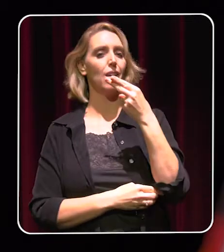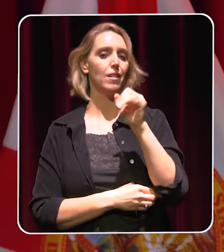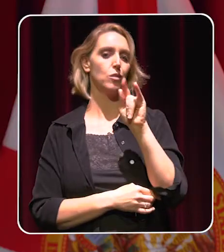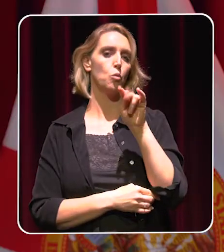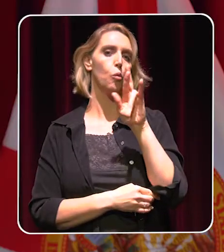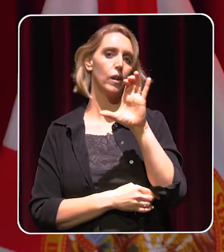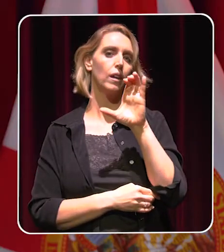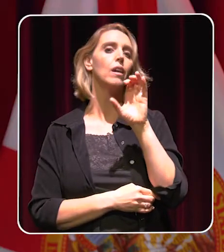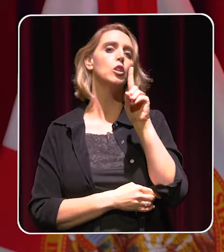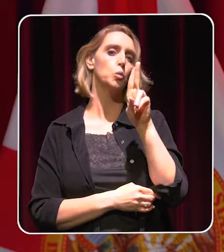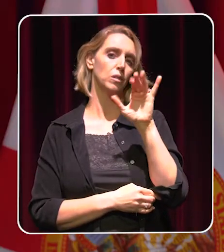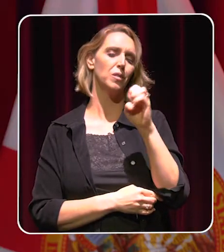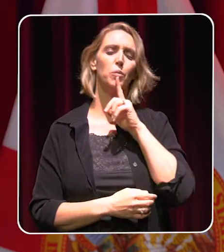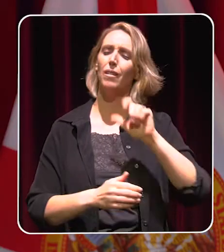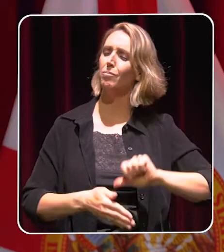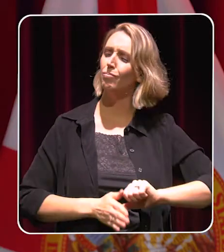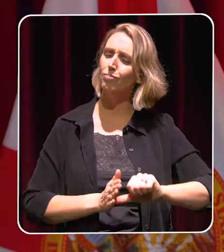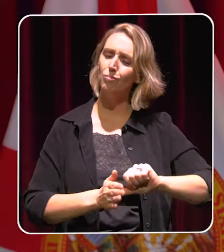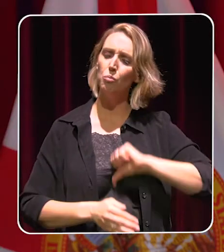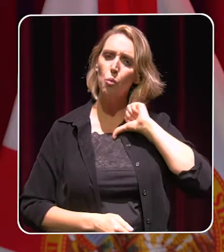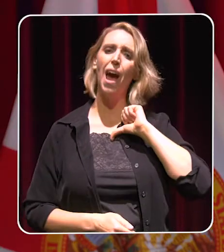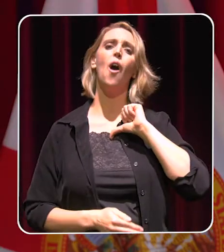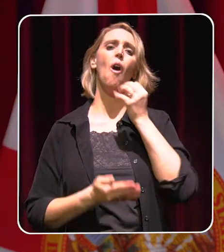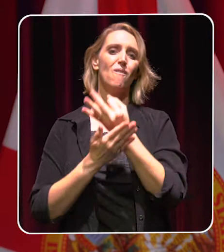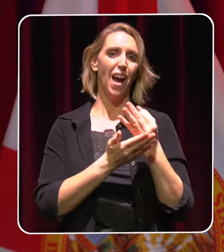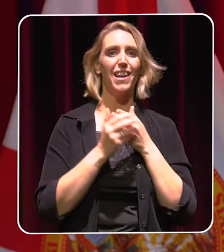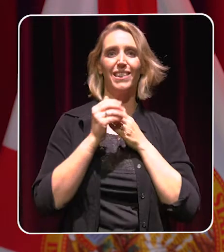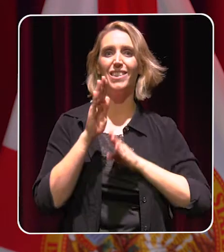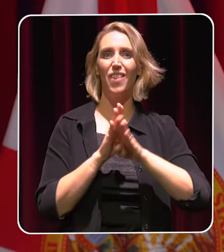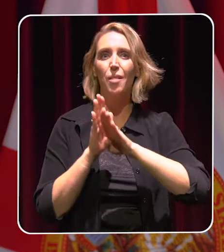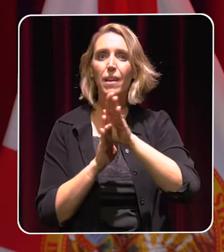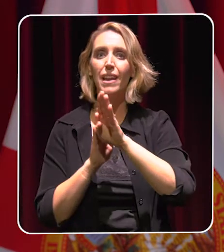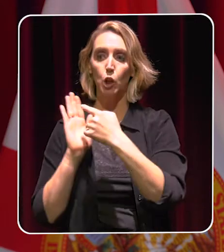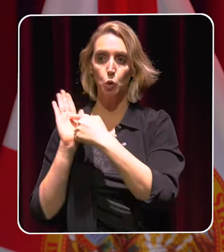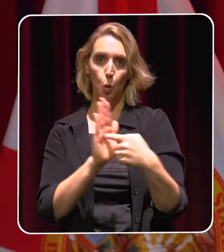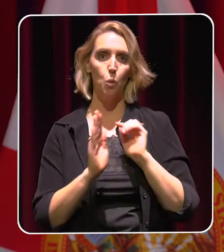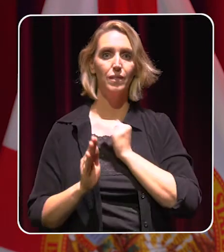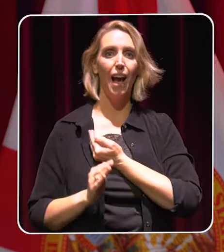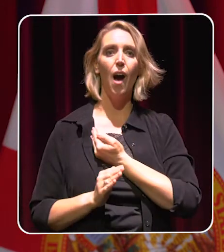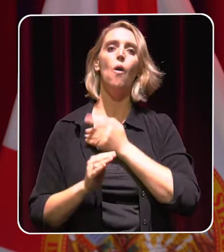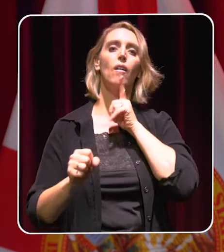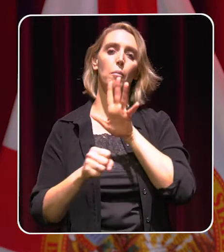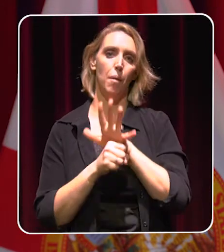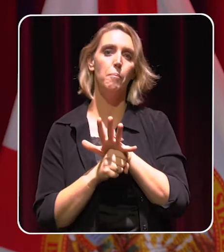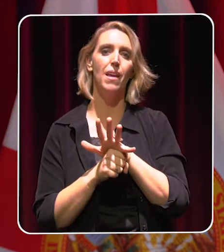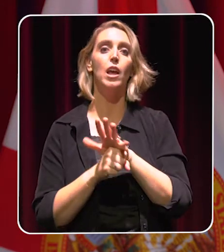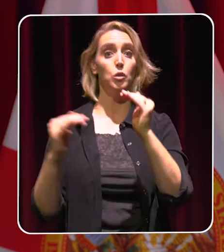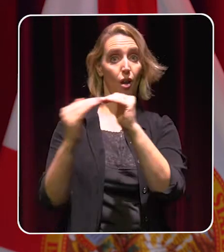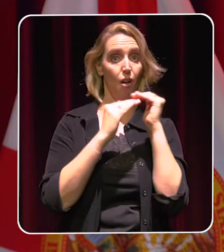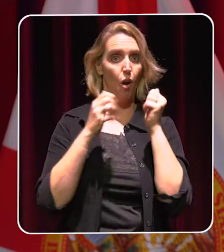Deuces. The city is proud to lead and finance this development, which tangibly expresses our commitment to equity